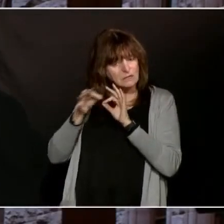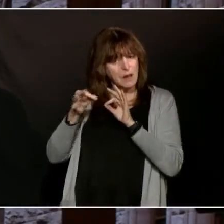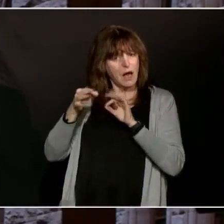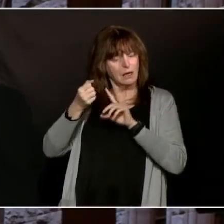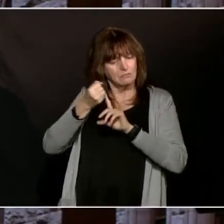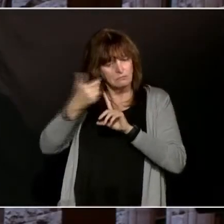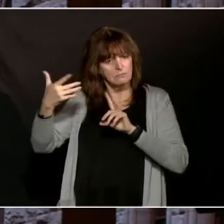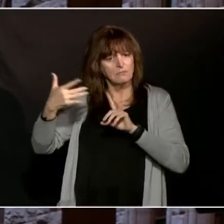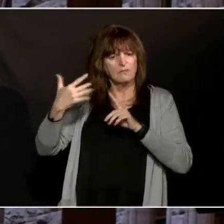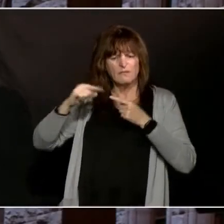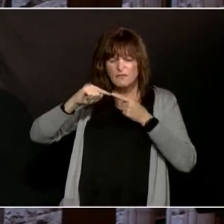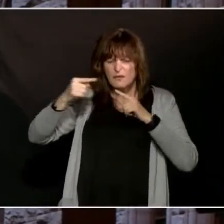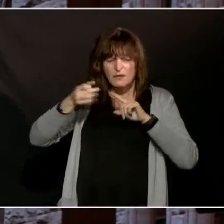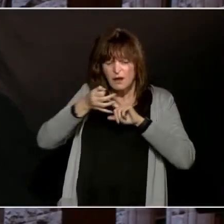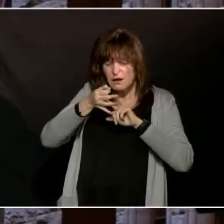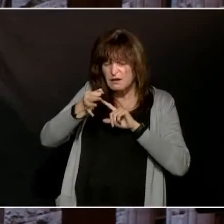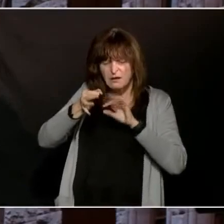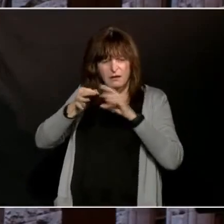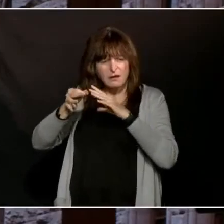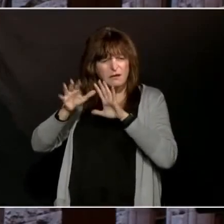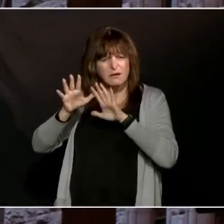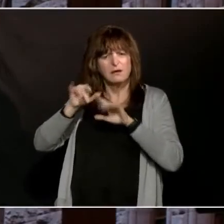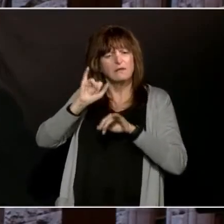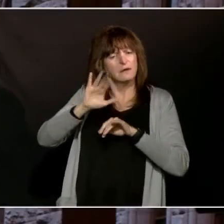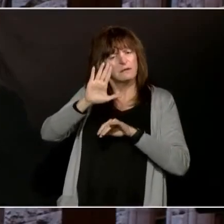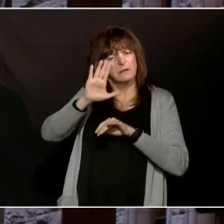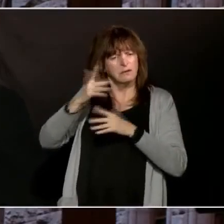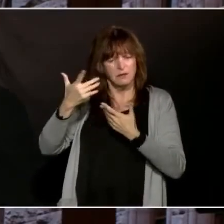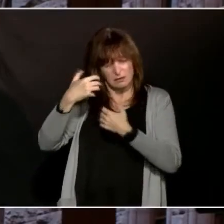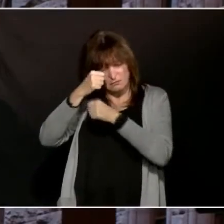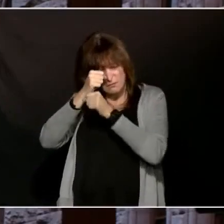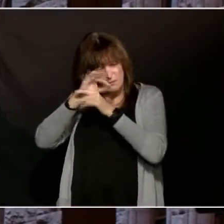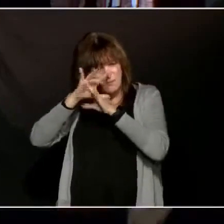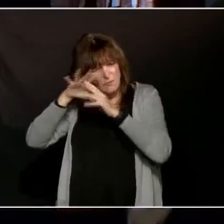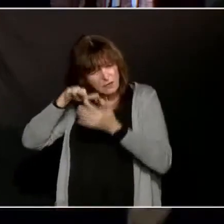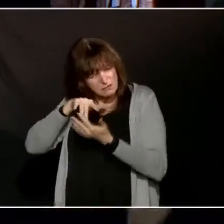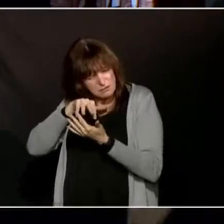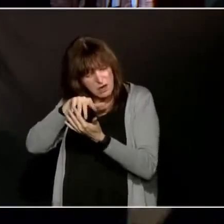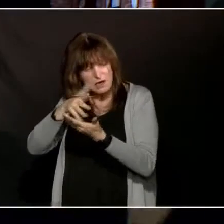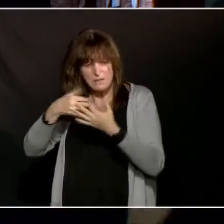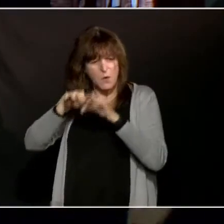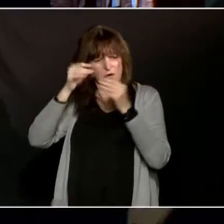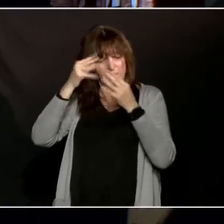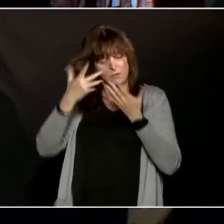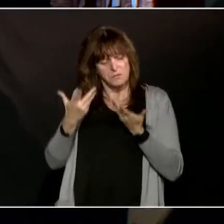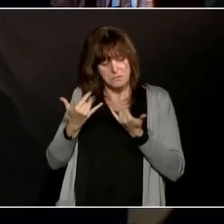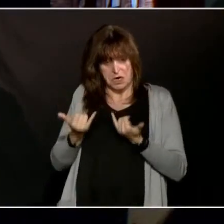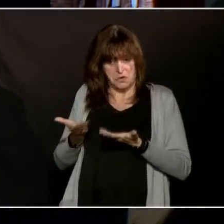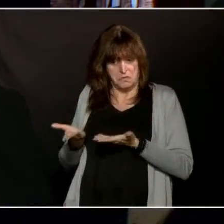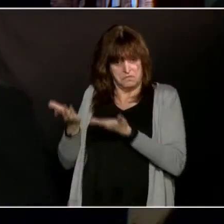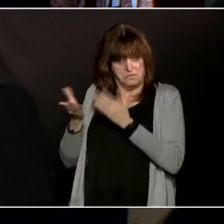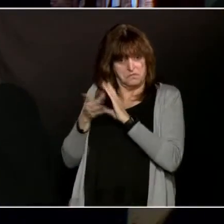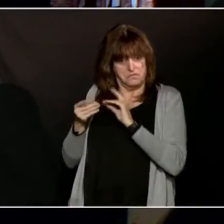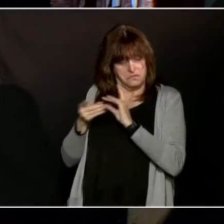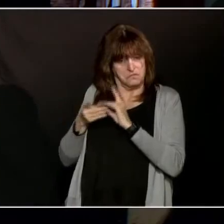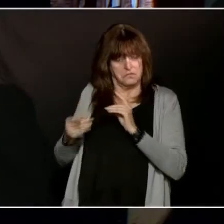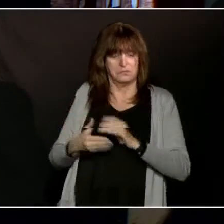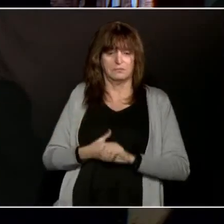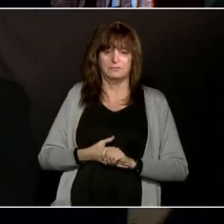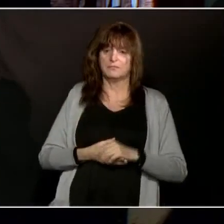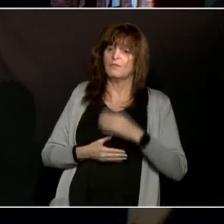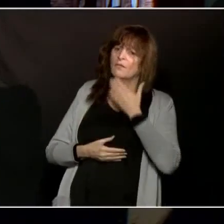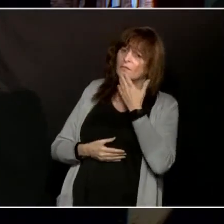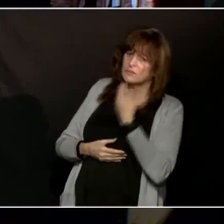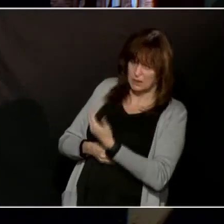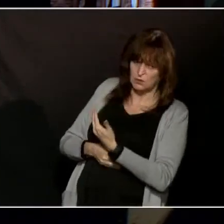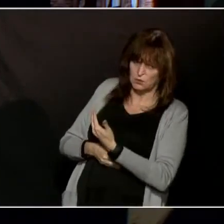prevalence study, which I think is very valuable and very informative. So over to you, Dr. Allen. Thank you very much, Dr. Williams, and thank you for